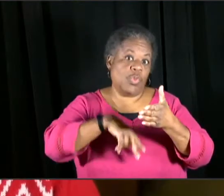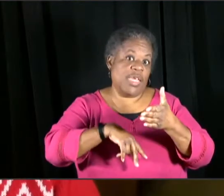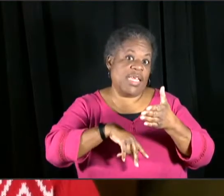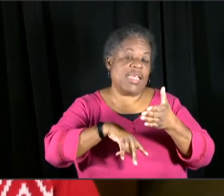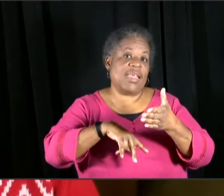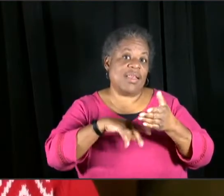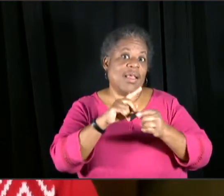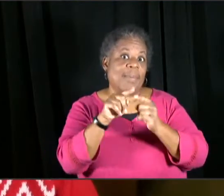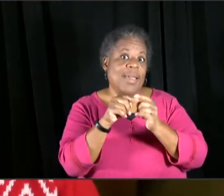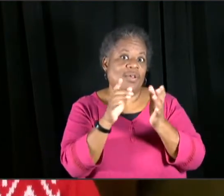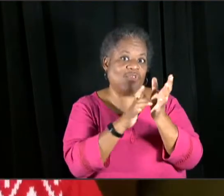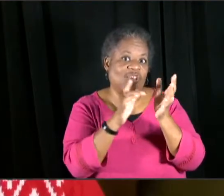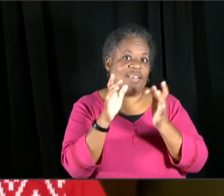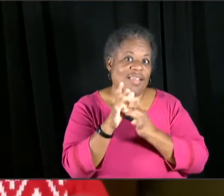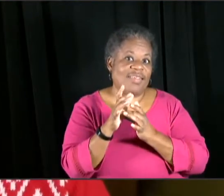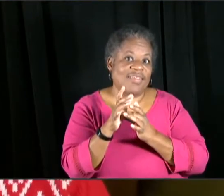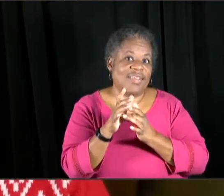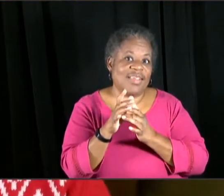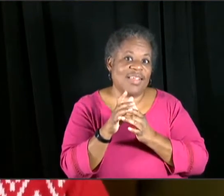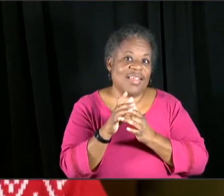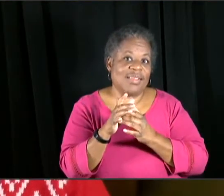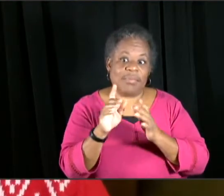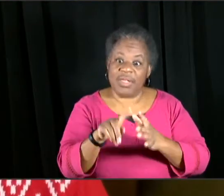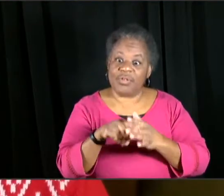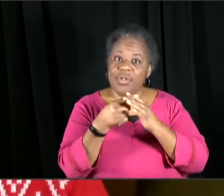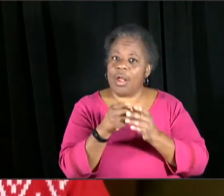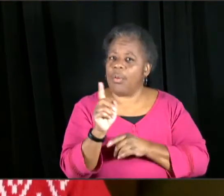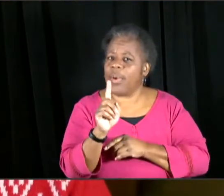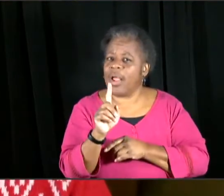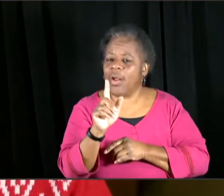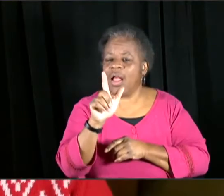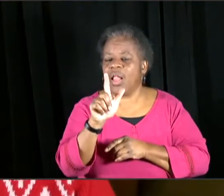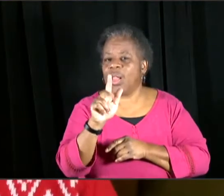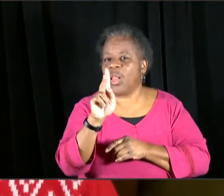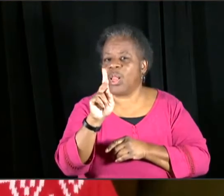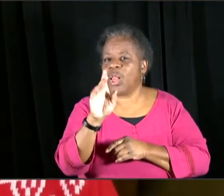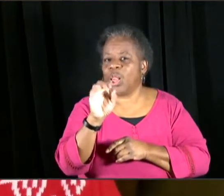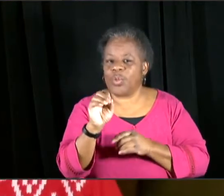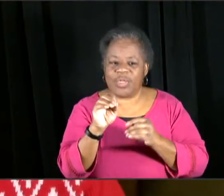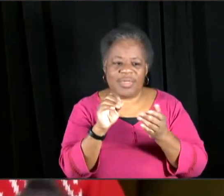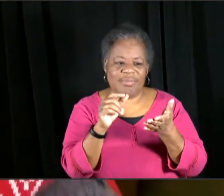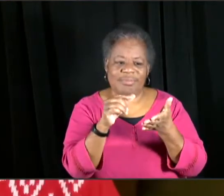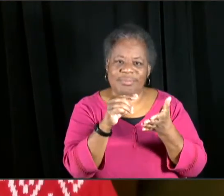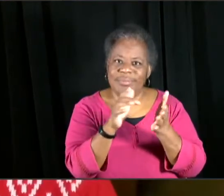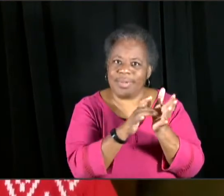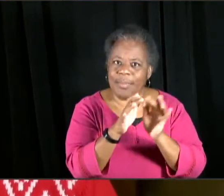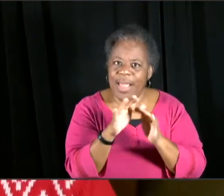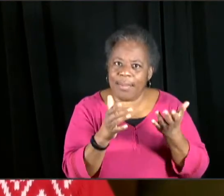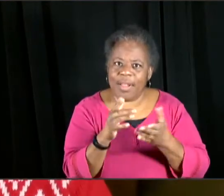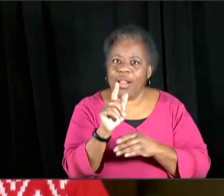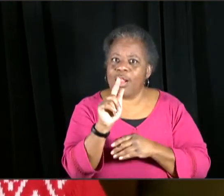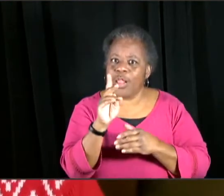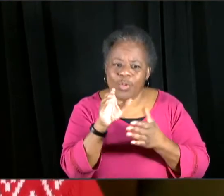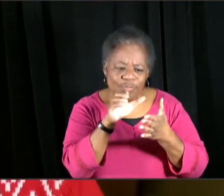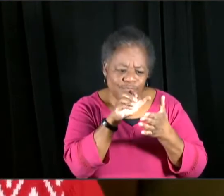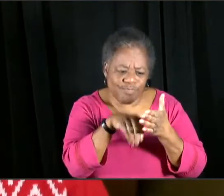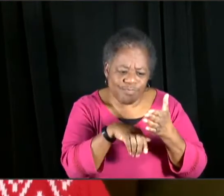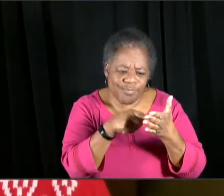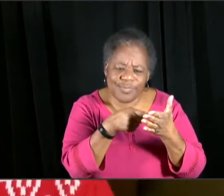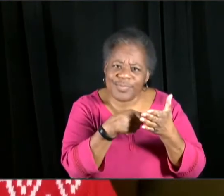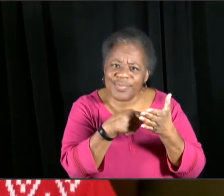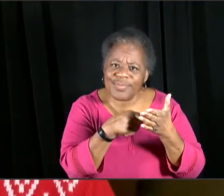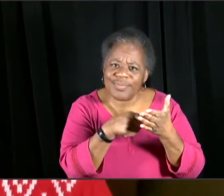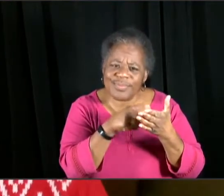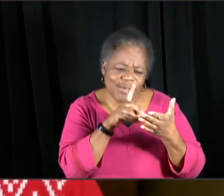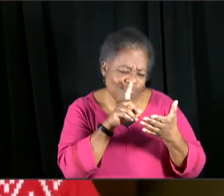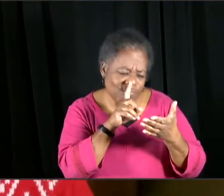about Jesus. In fact, you can start by reading Luke's gospel. And as you read, ask questions about the text. Talk